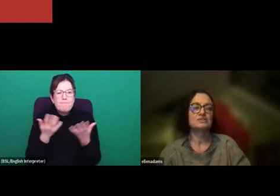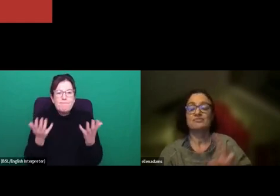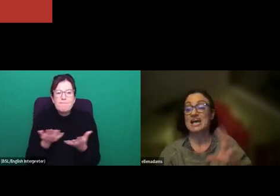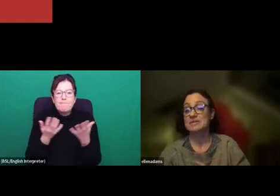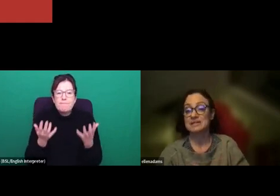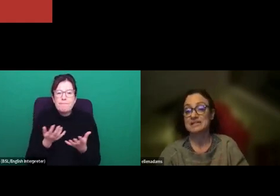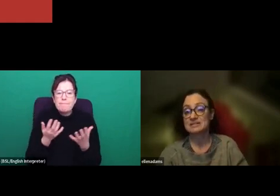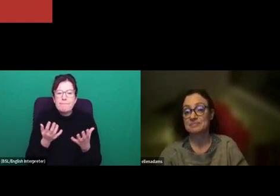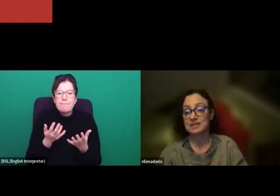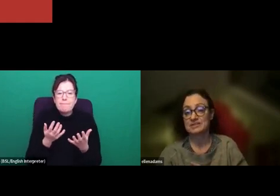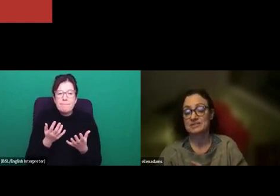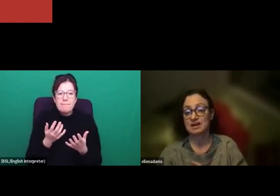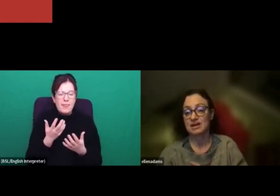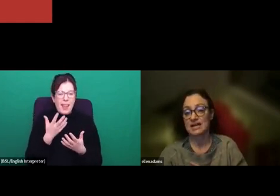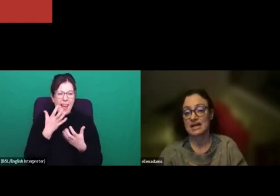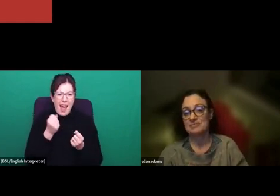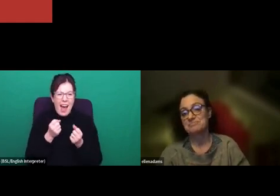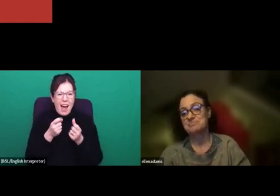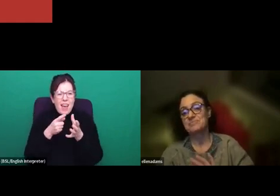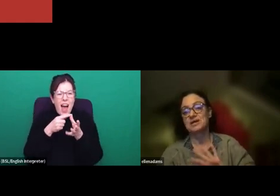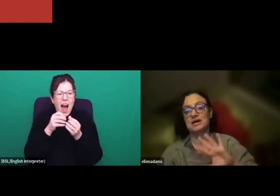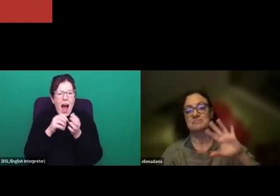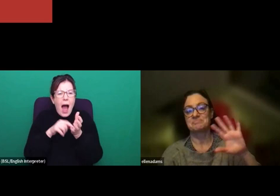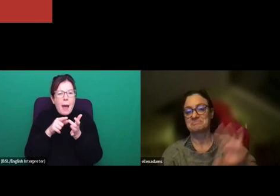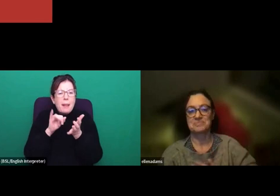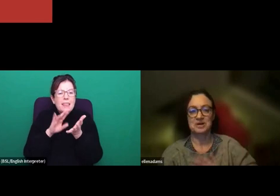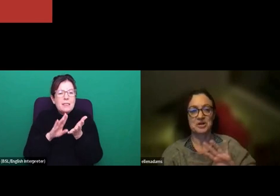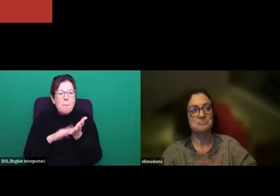much of the sort of ableism that I am,